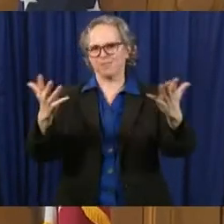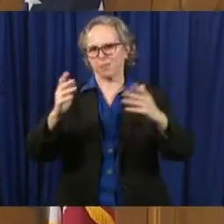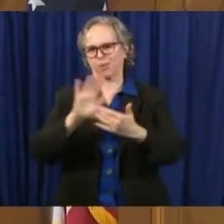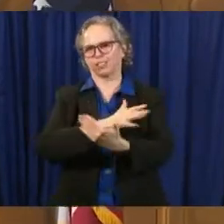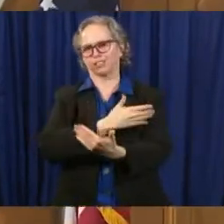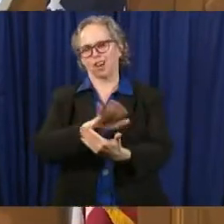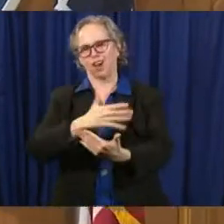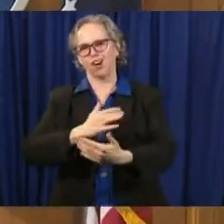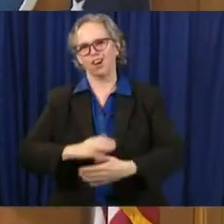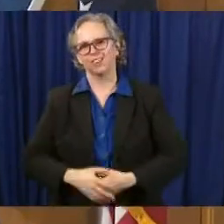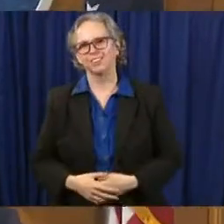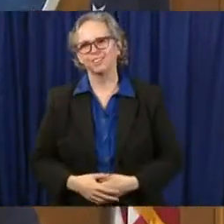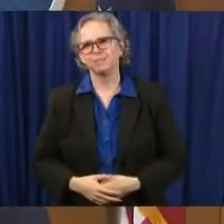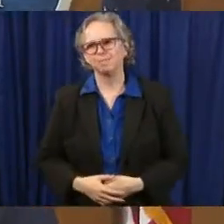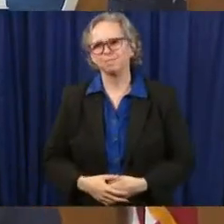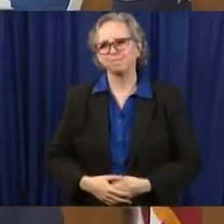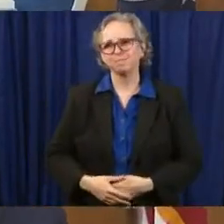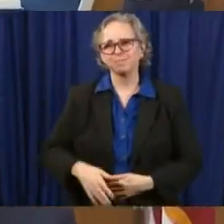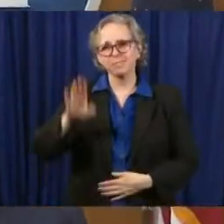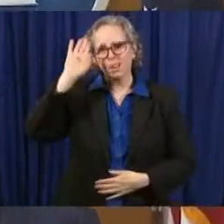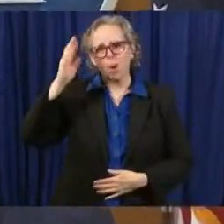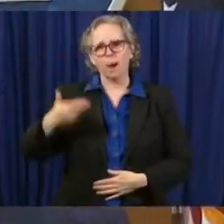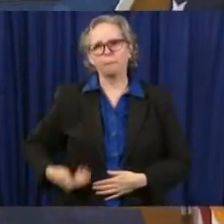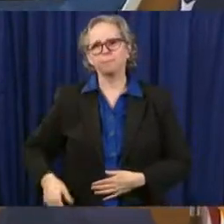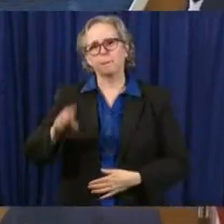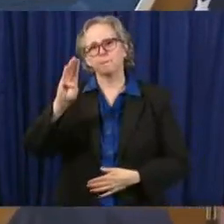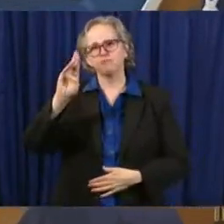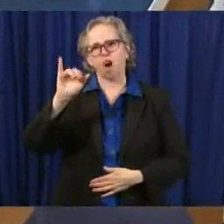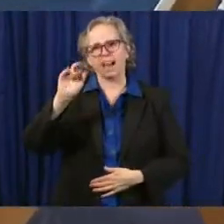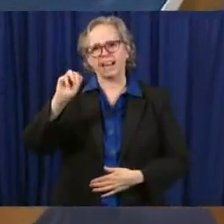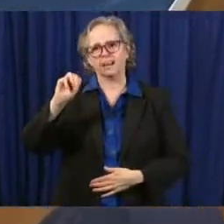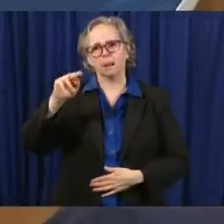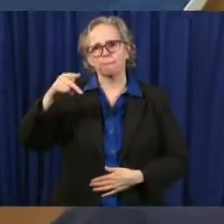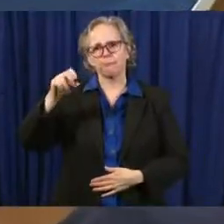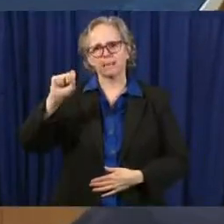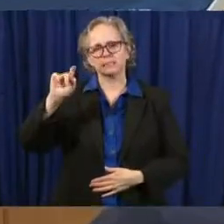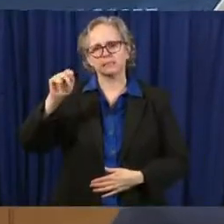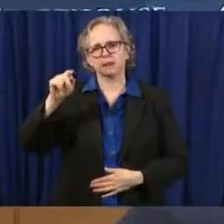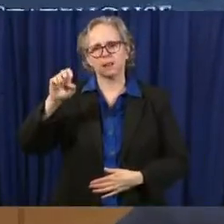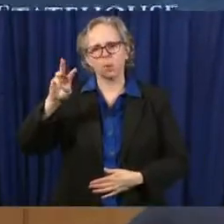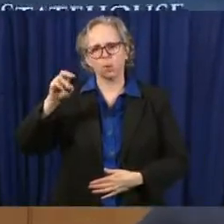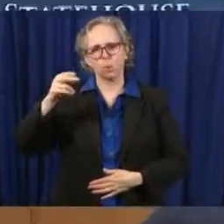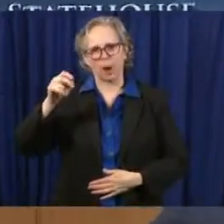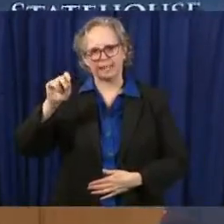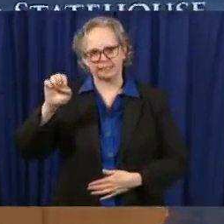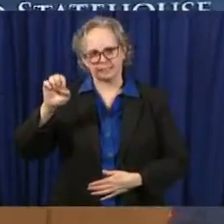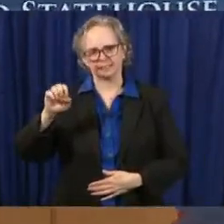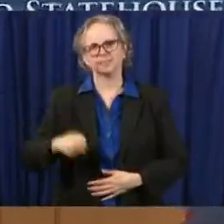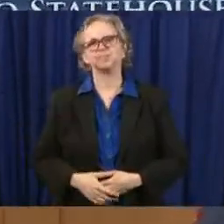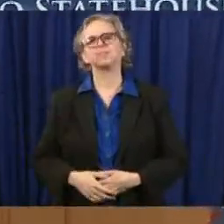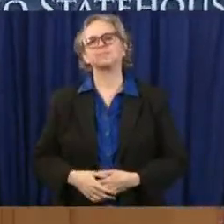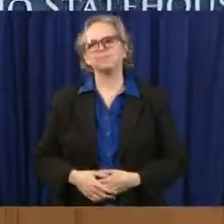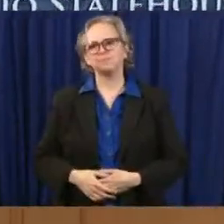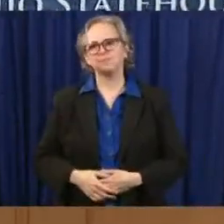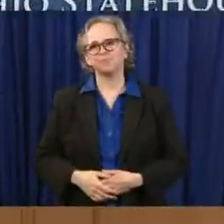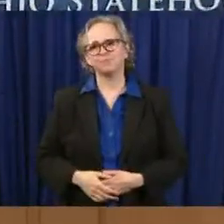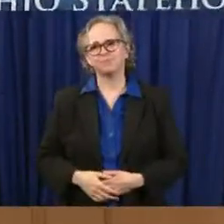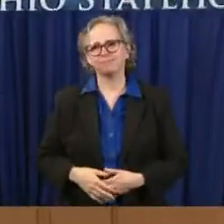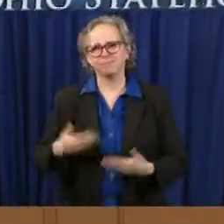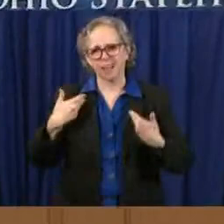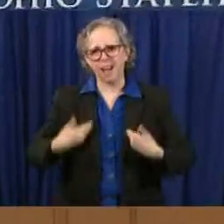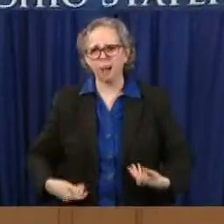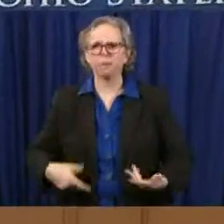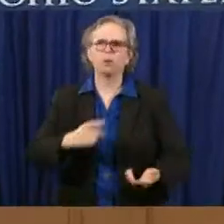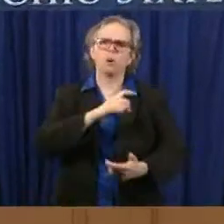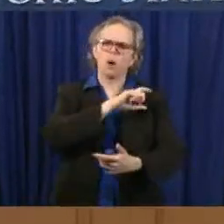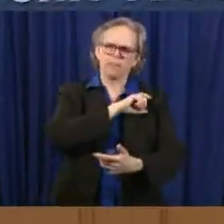Hi, I'm Brian Postlewaite. I'm a state wildlife officer with the Ohio Department of Natural Resources Division of Wildlife. My off time, I like to play and write music.